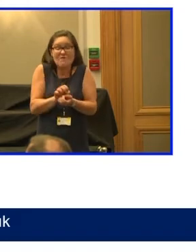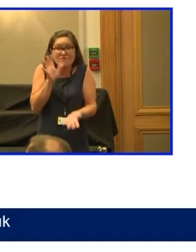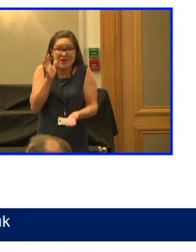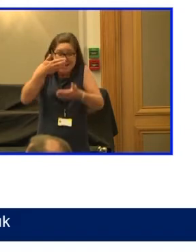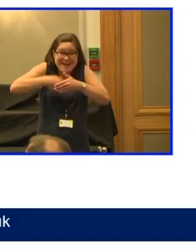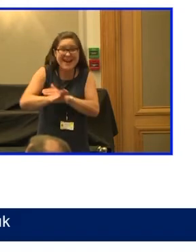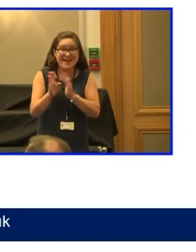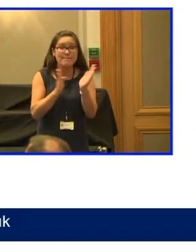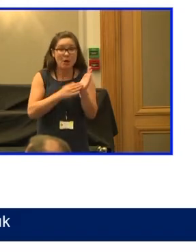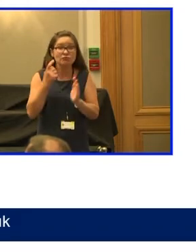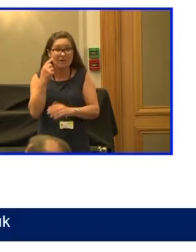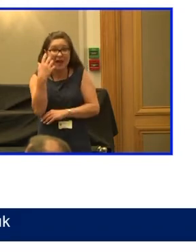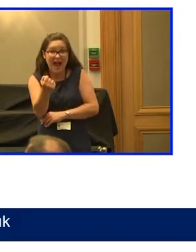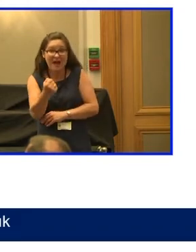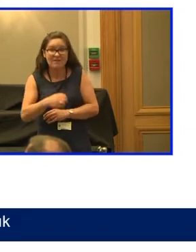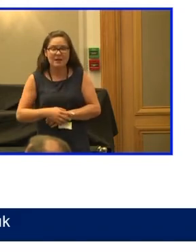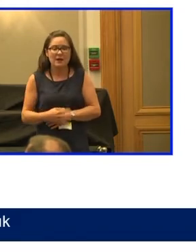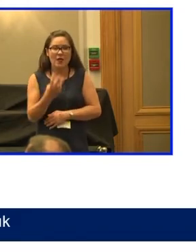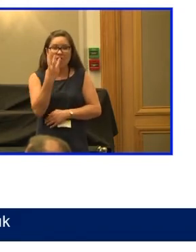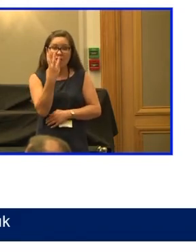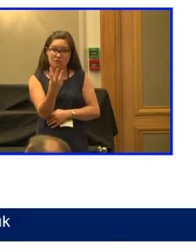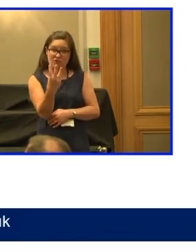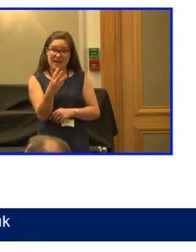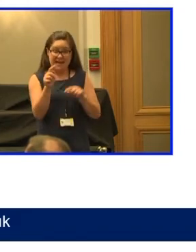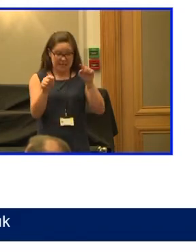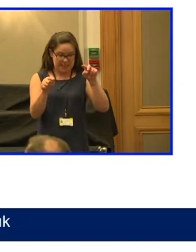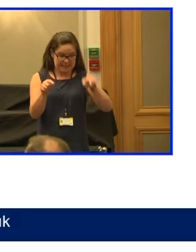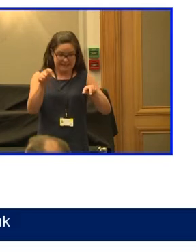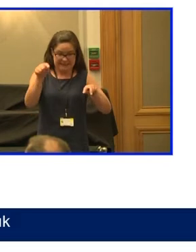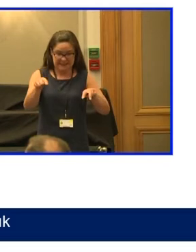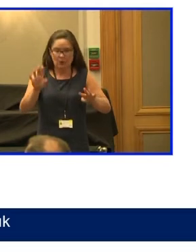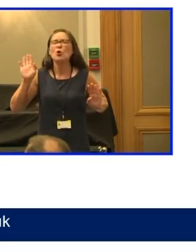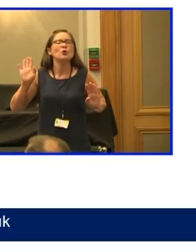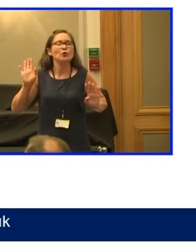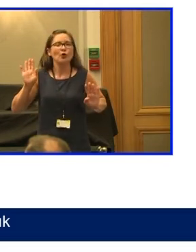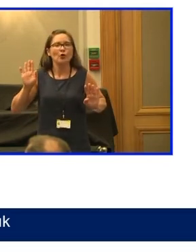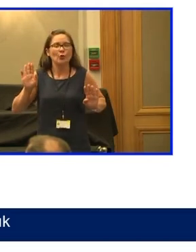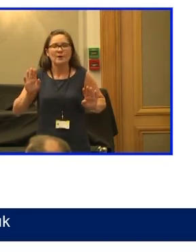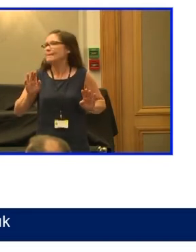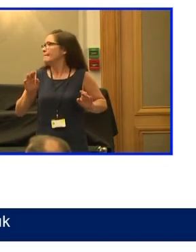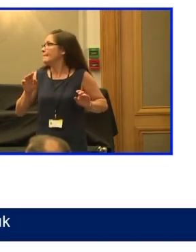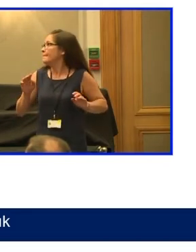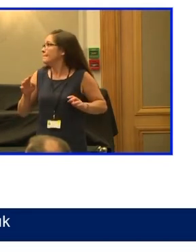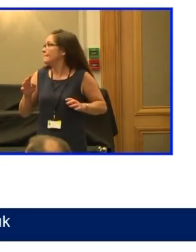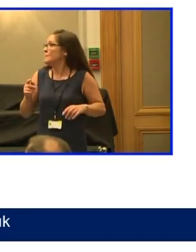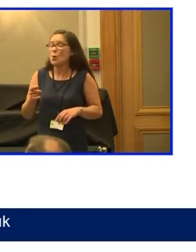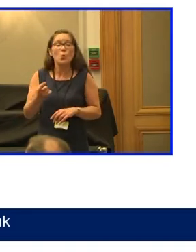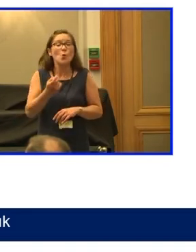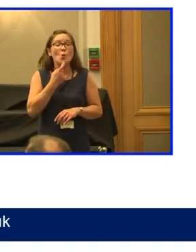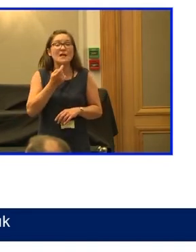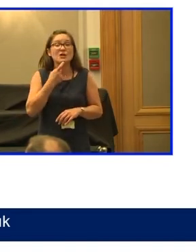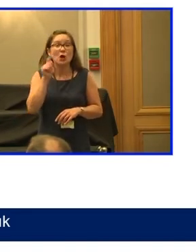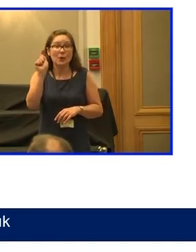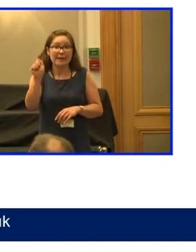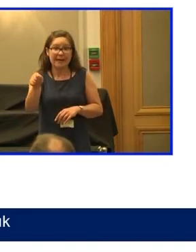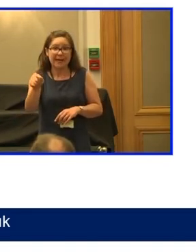systems is do three keys. Oh, actually, no, sorry, I'm going to come back to that. We'll do the magnification is Windows key and plus